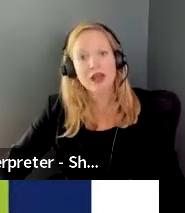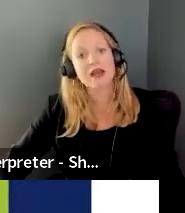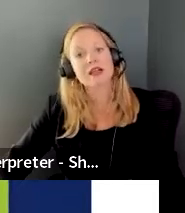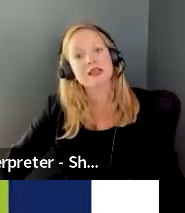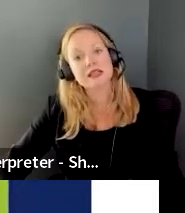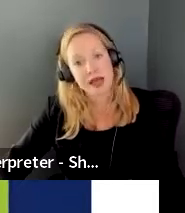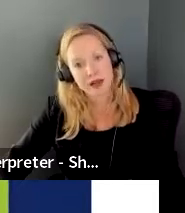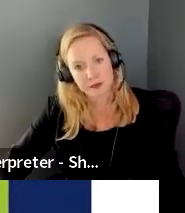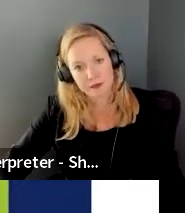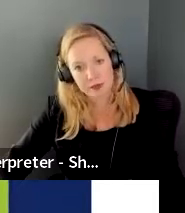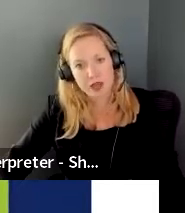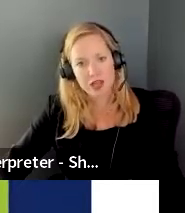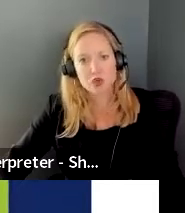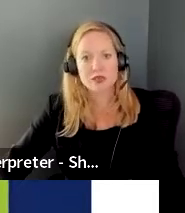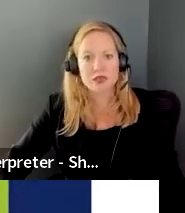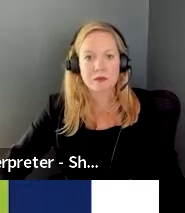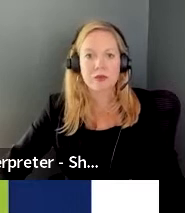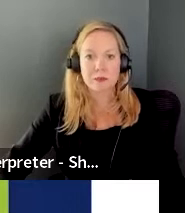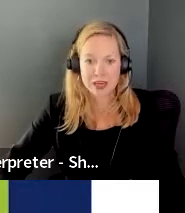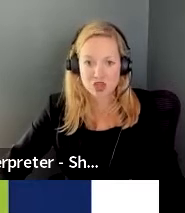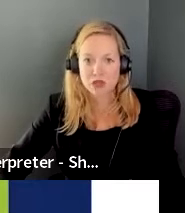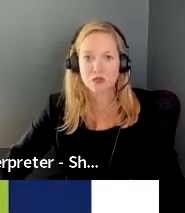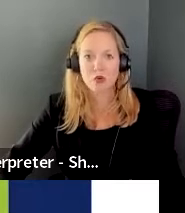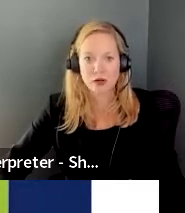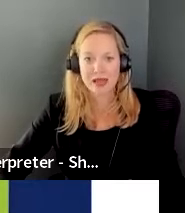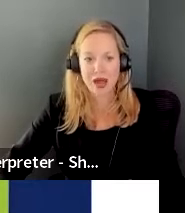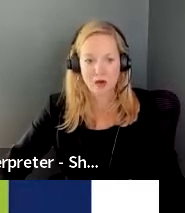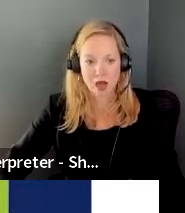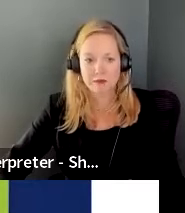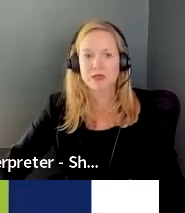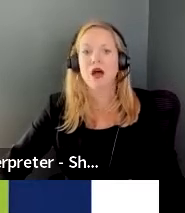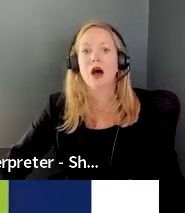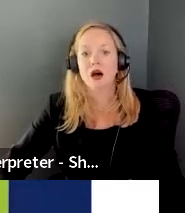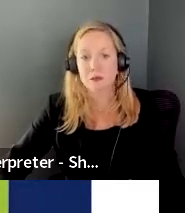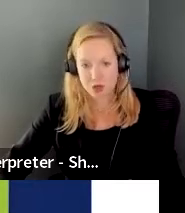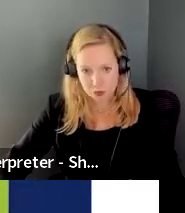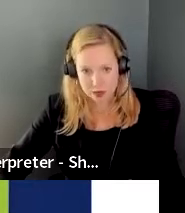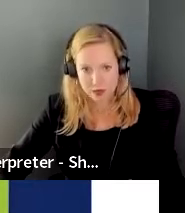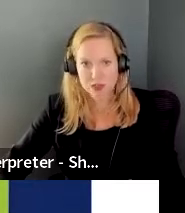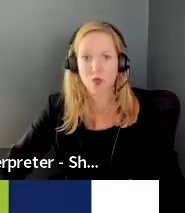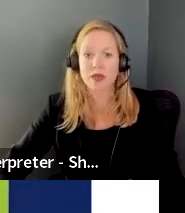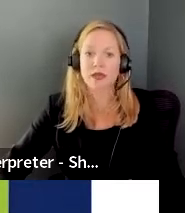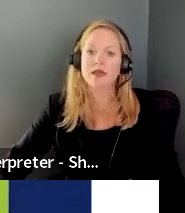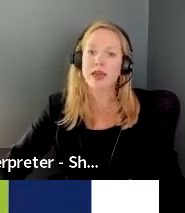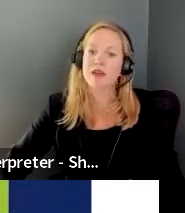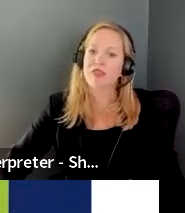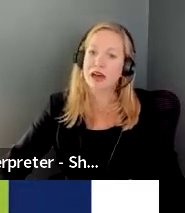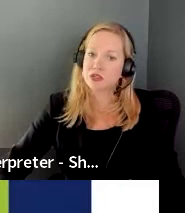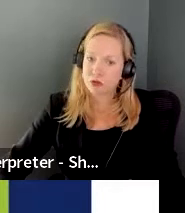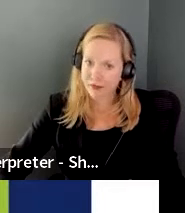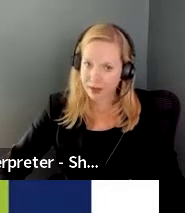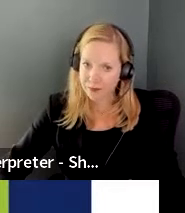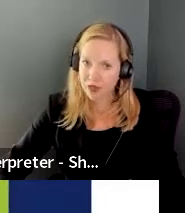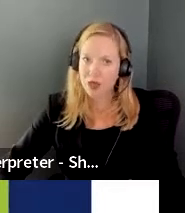US and collecting data and using the patient reported outcomes measurements. So we gave